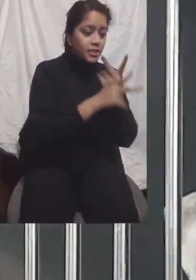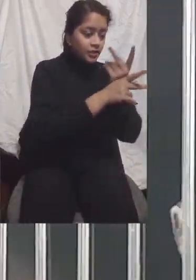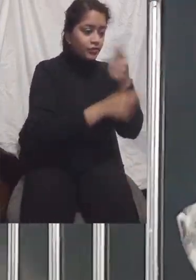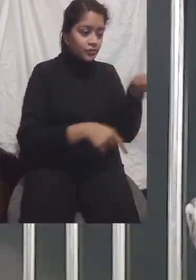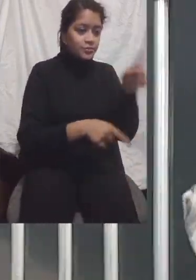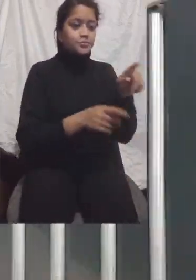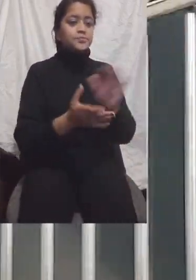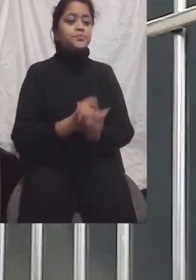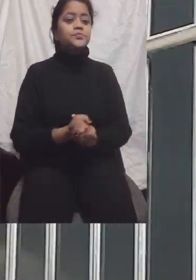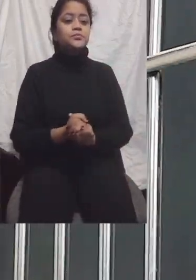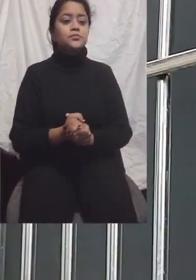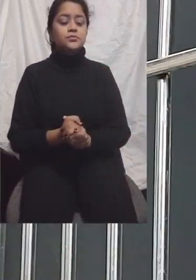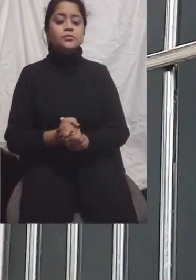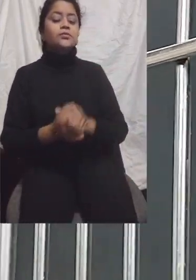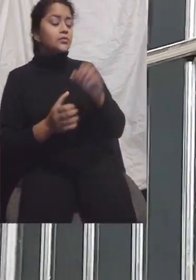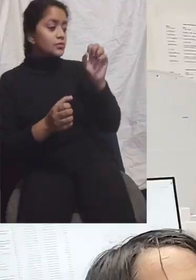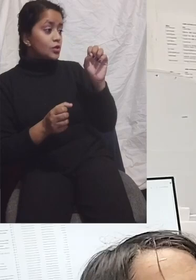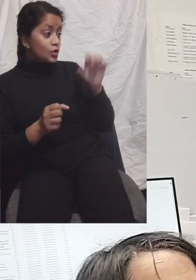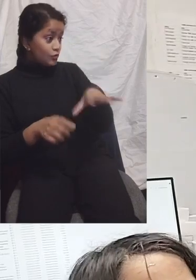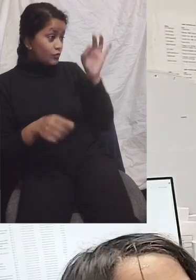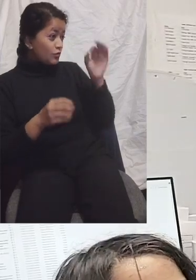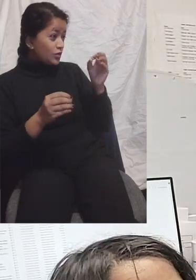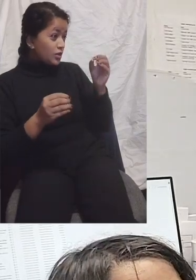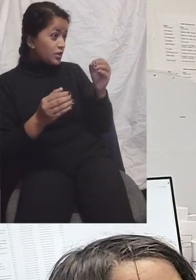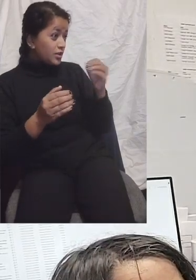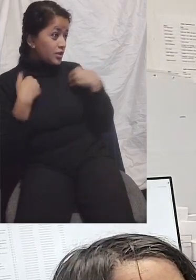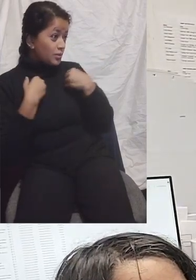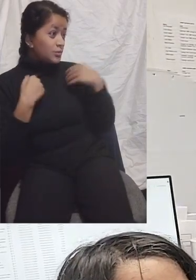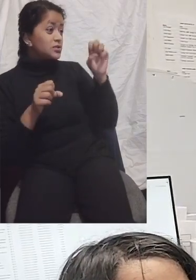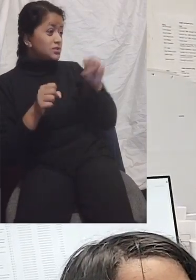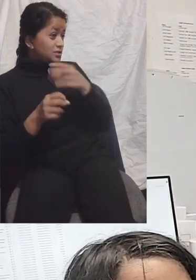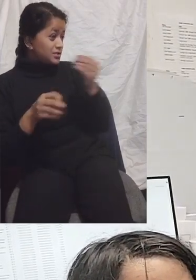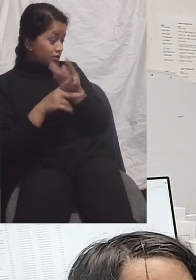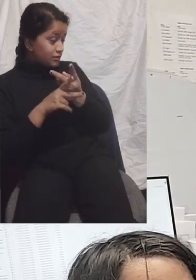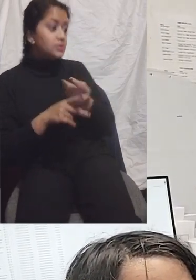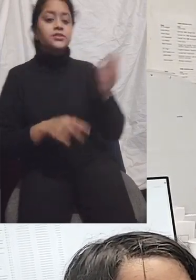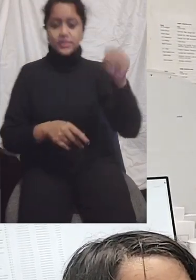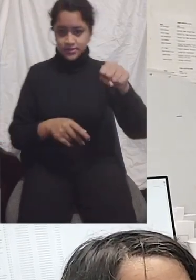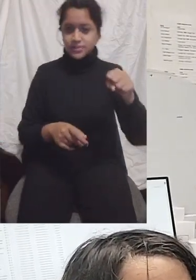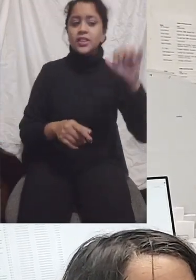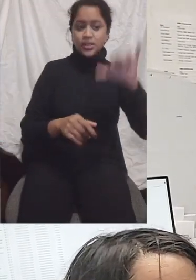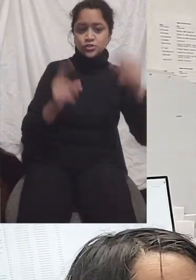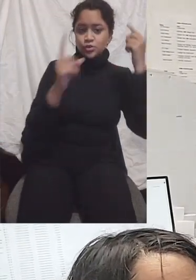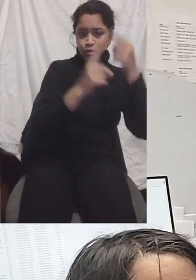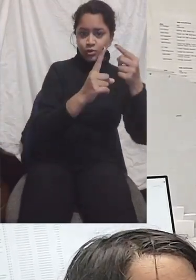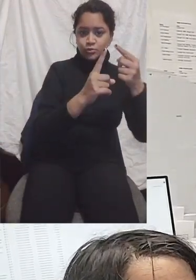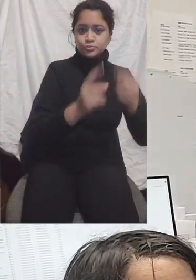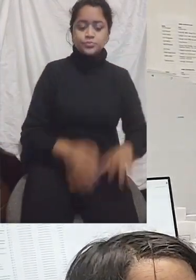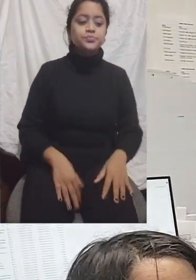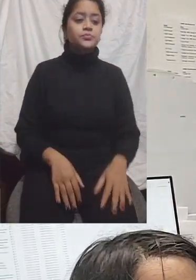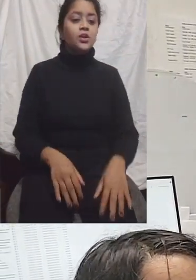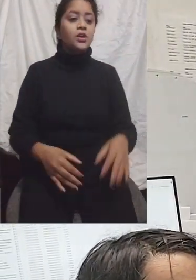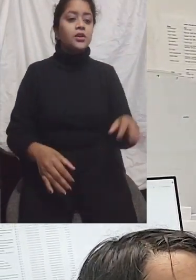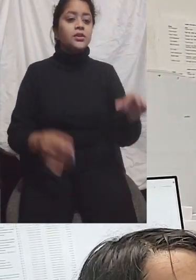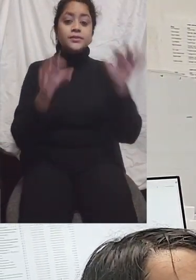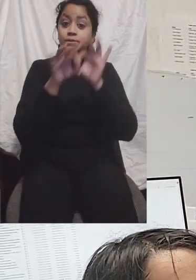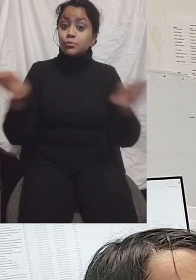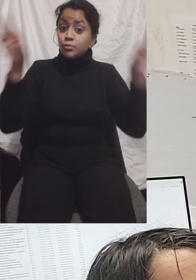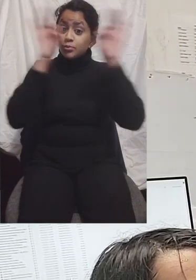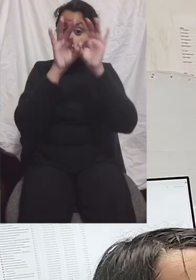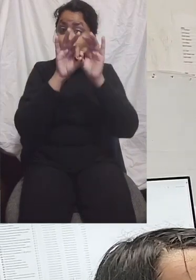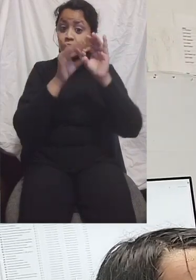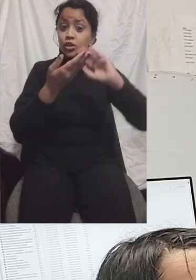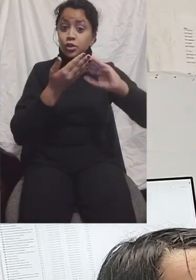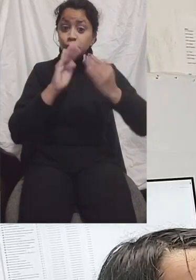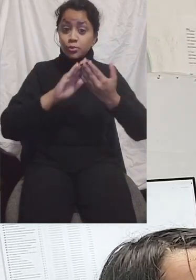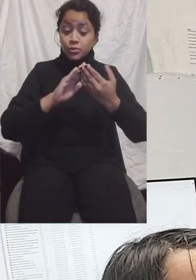Yes, that's the goal. So how does the community help the Humane Society? Right, it's very important that we get community